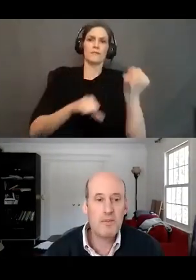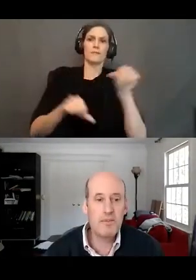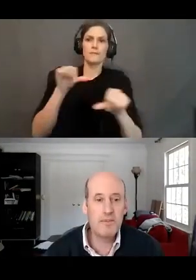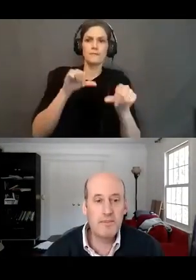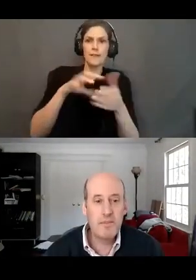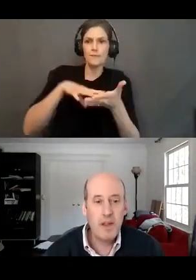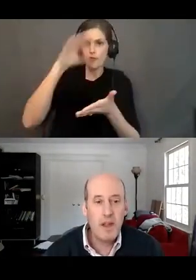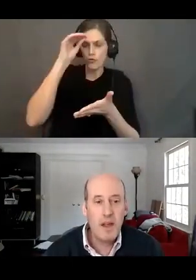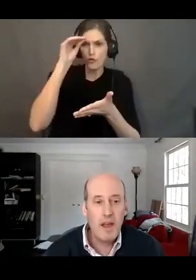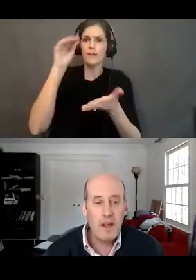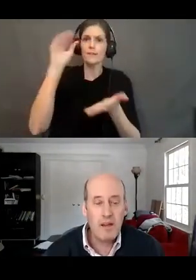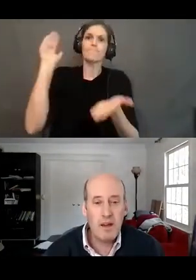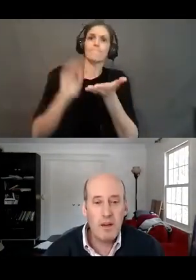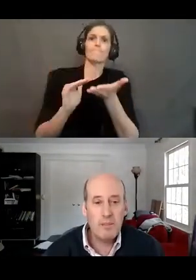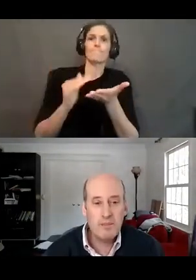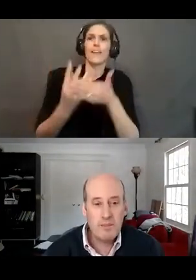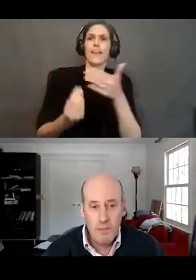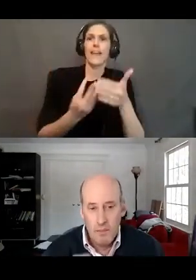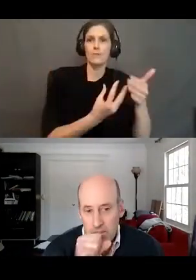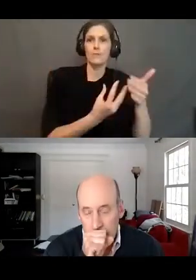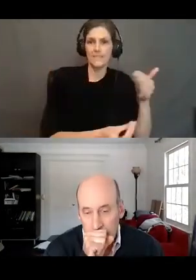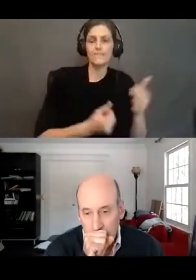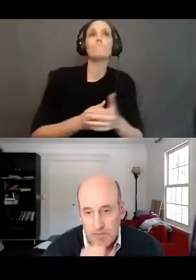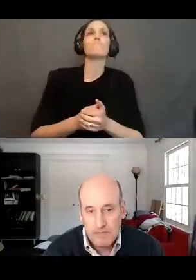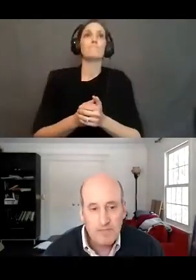gaps. And